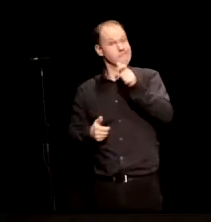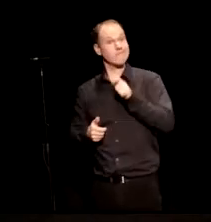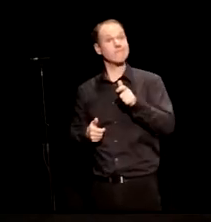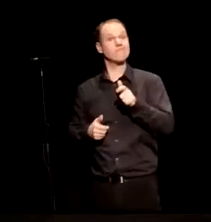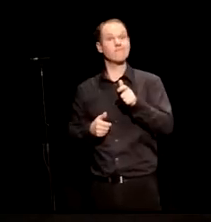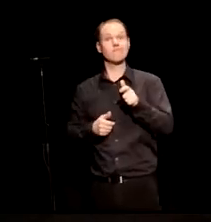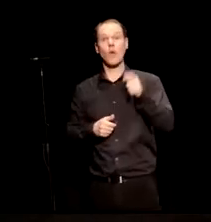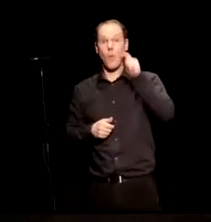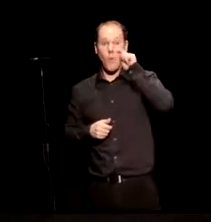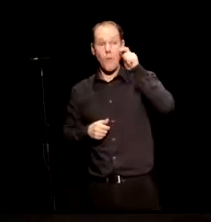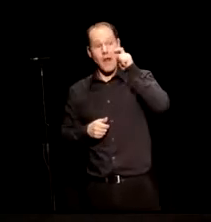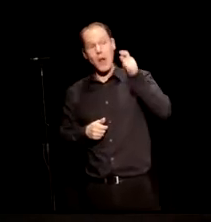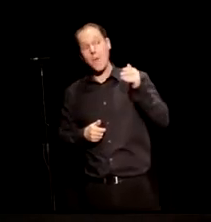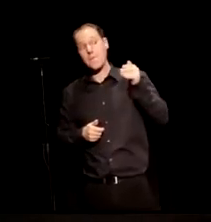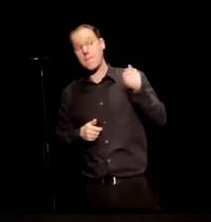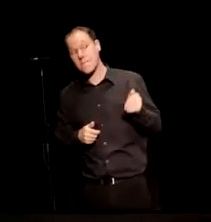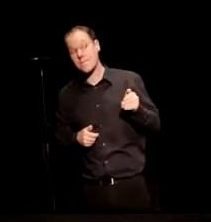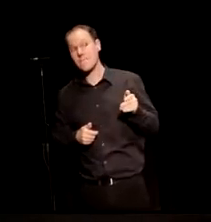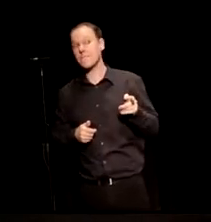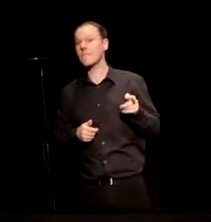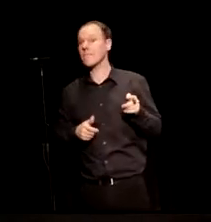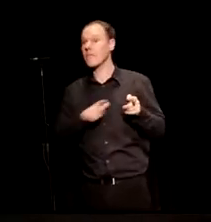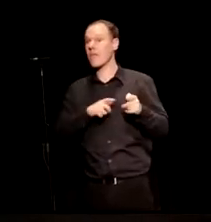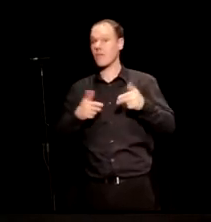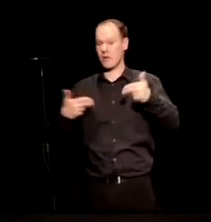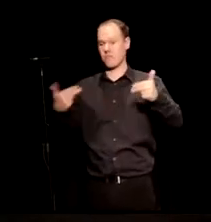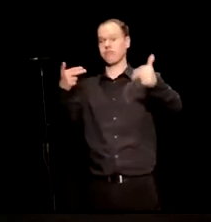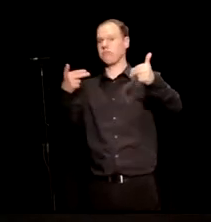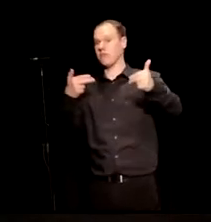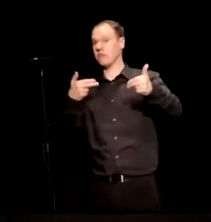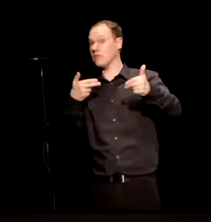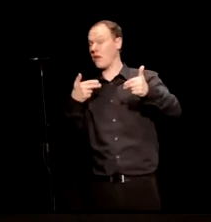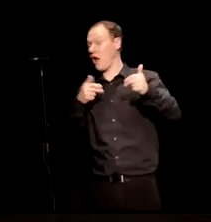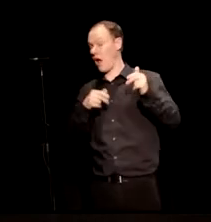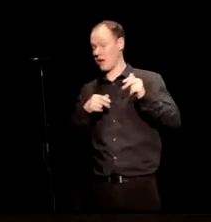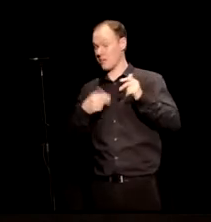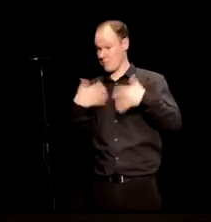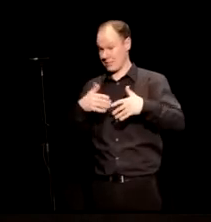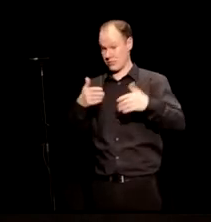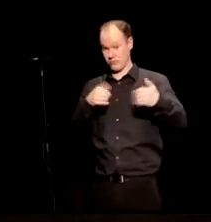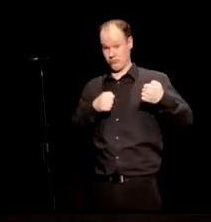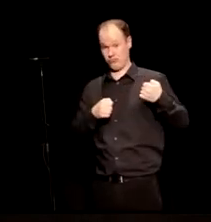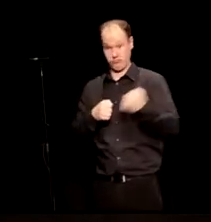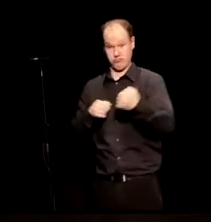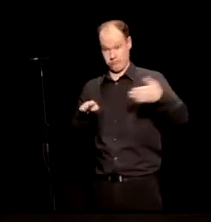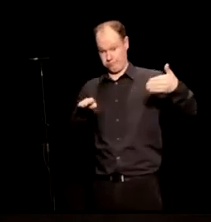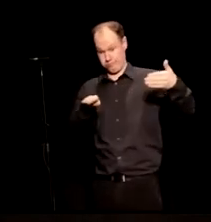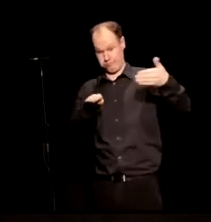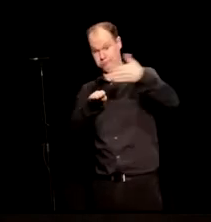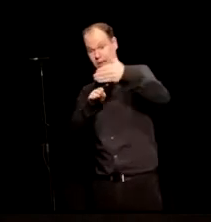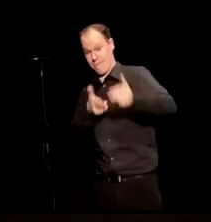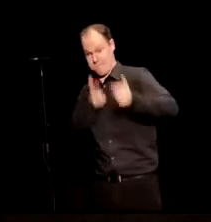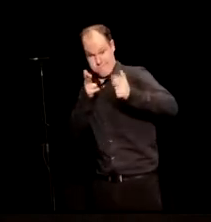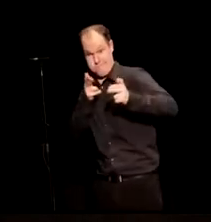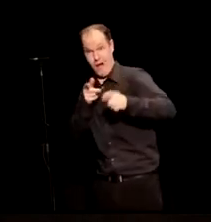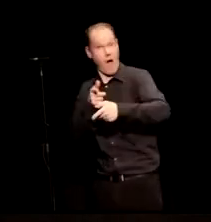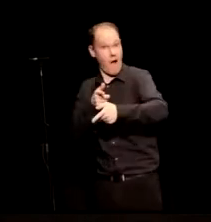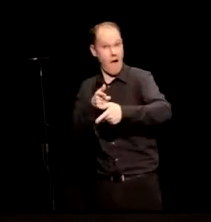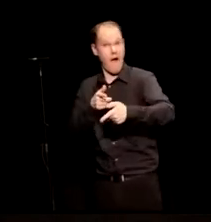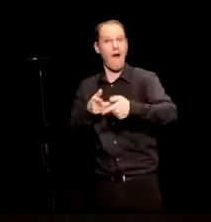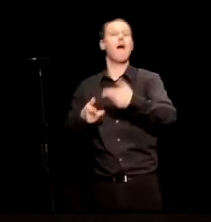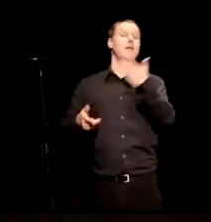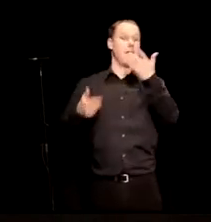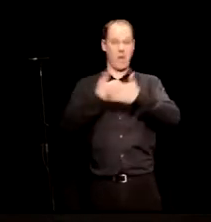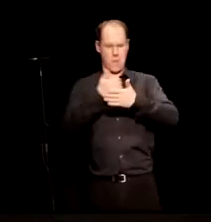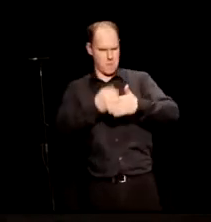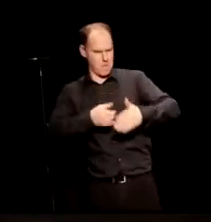the broken glass from entering the wounds made by the bullets of the bandits. Old Sleuth, always on the alert, threw a keg of beer out